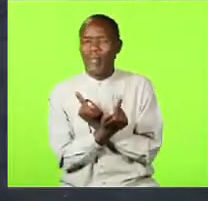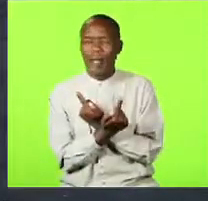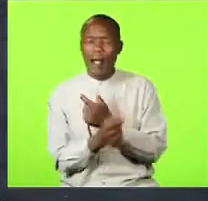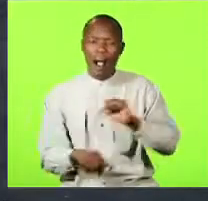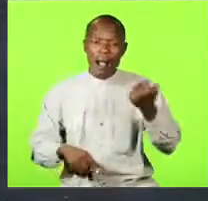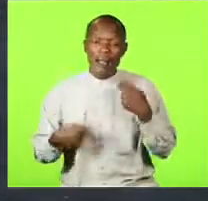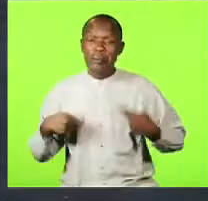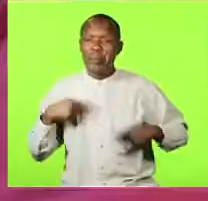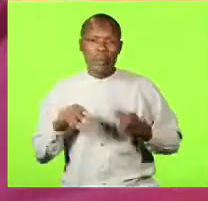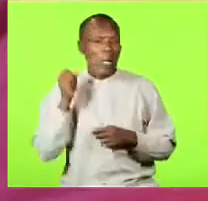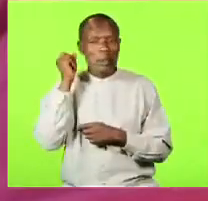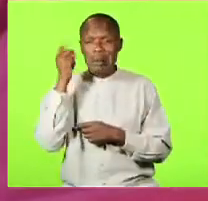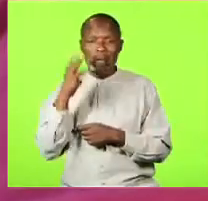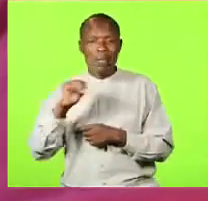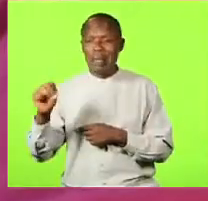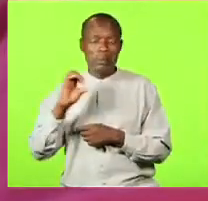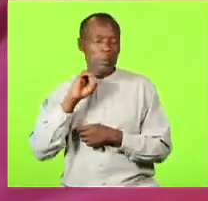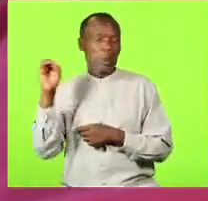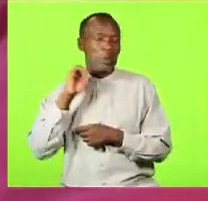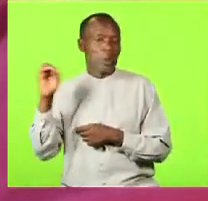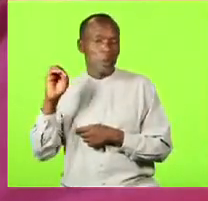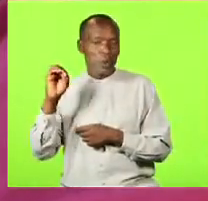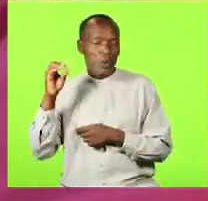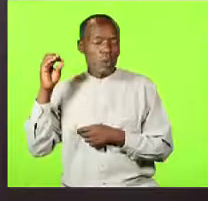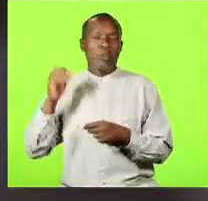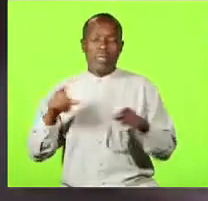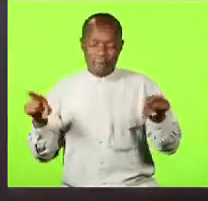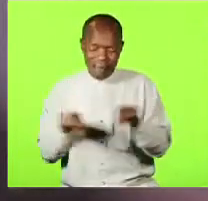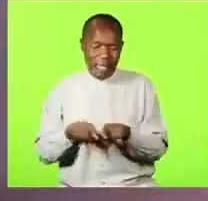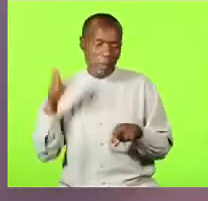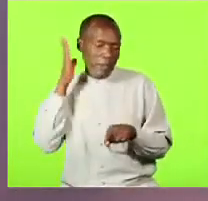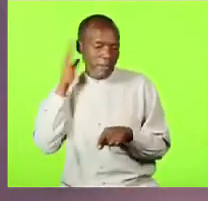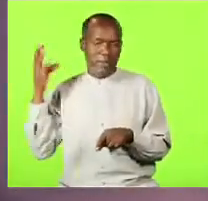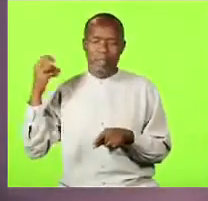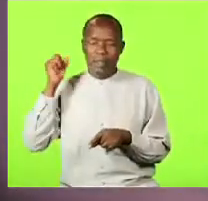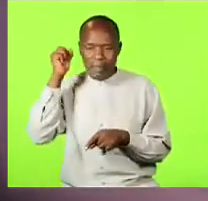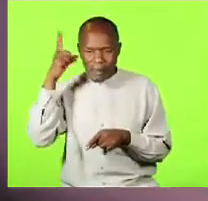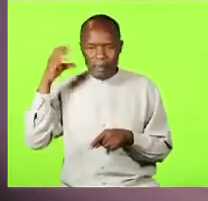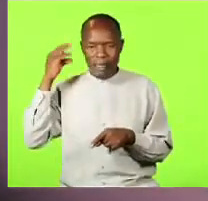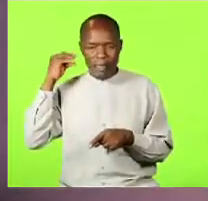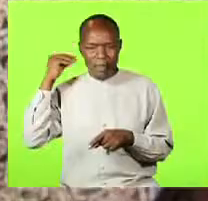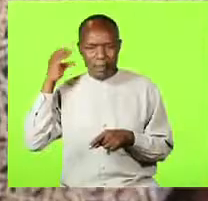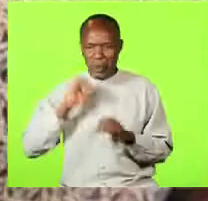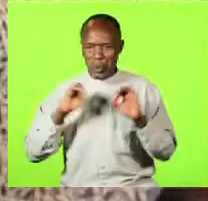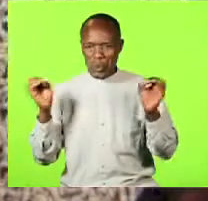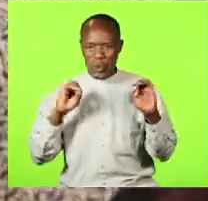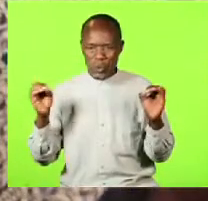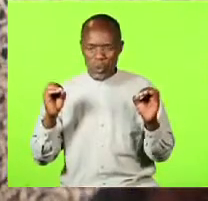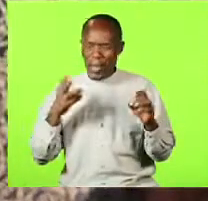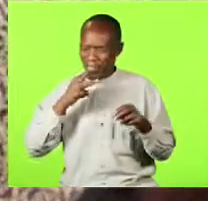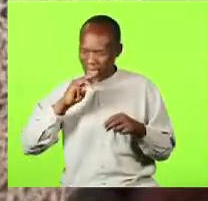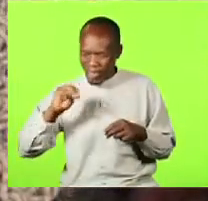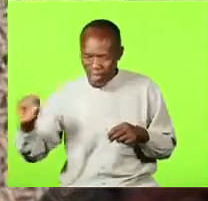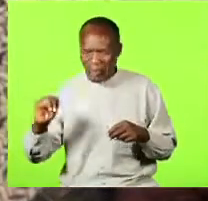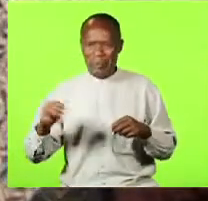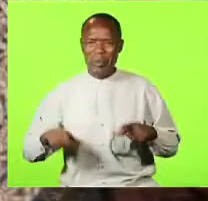the other people do not understand them and they don't understand the hearing also so they they have they have lived in